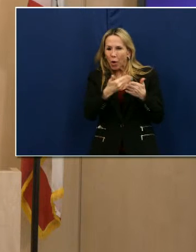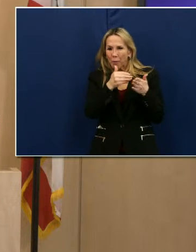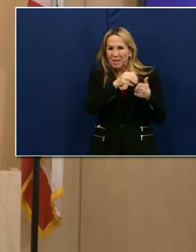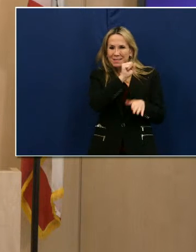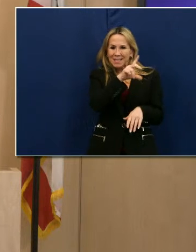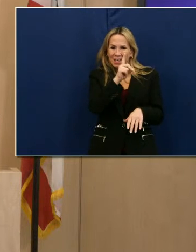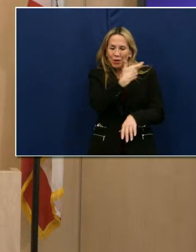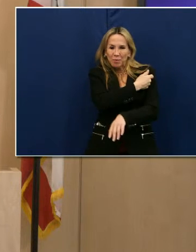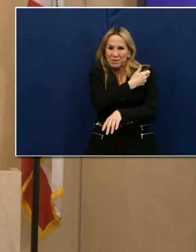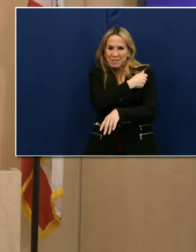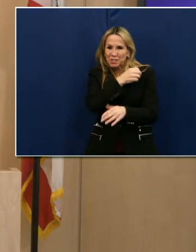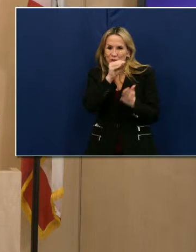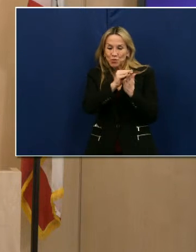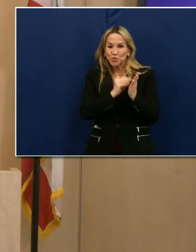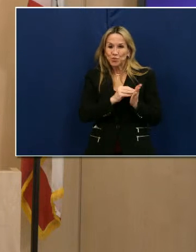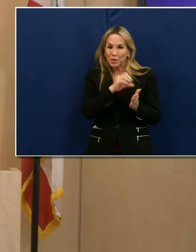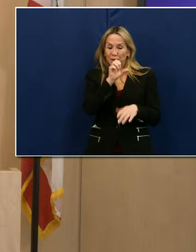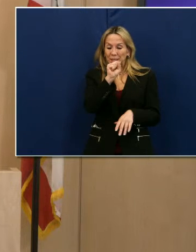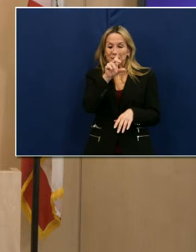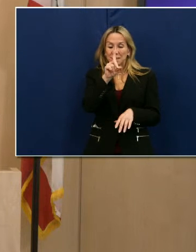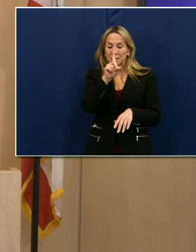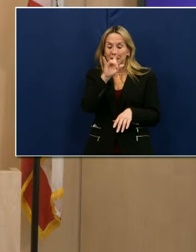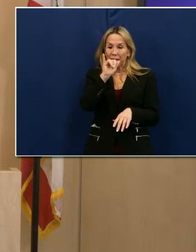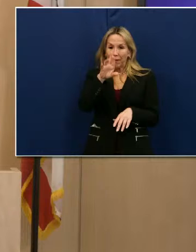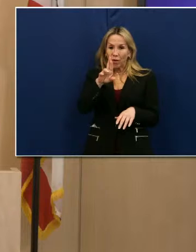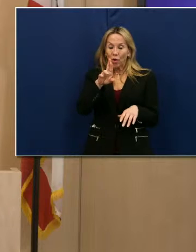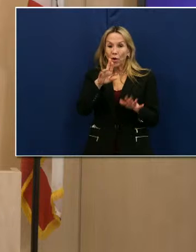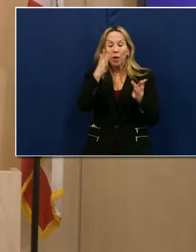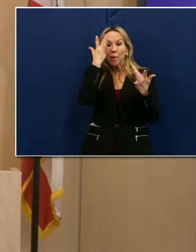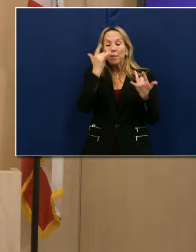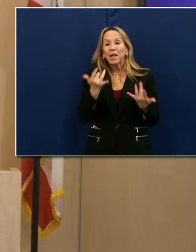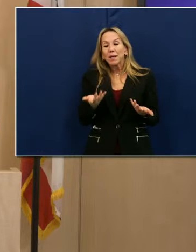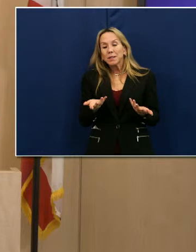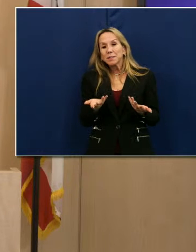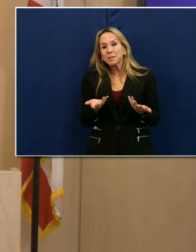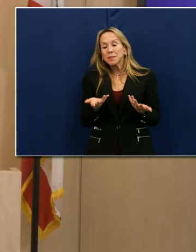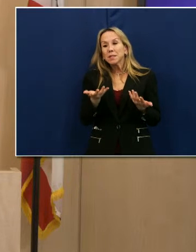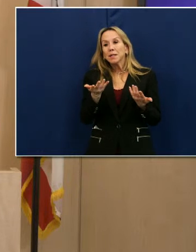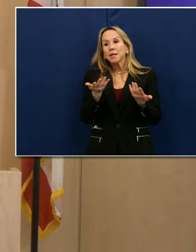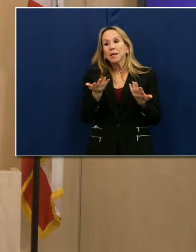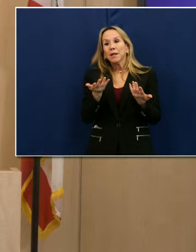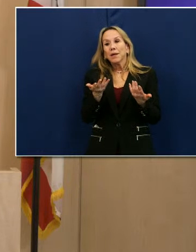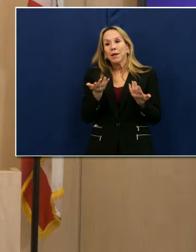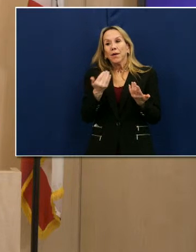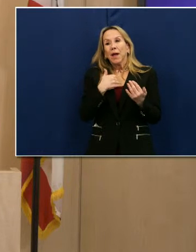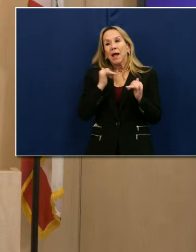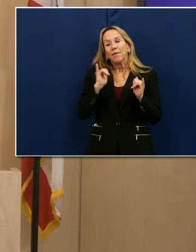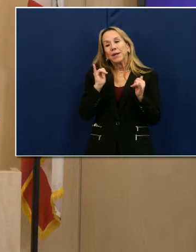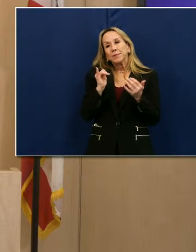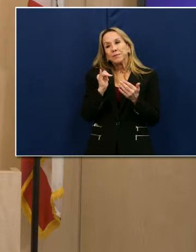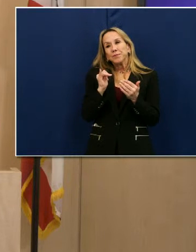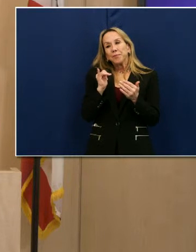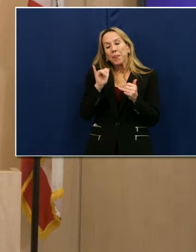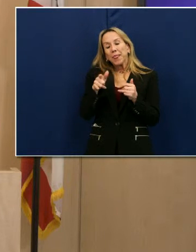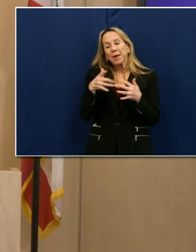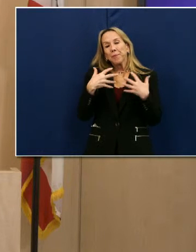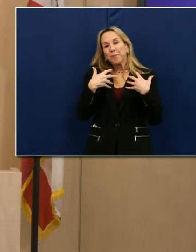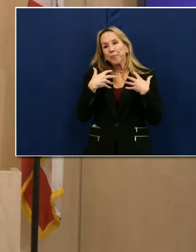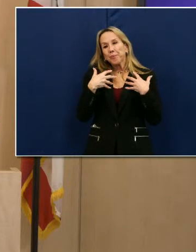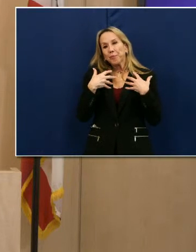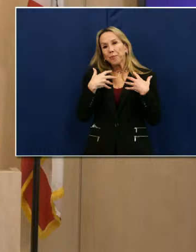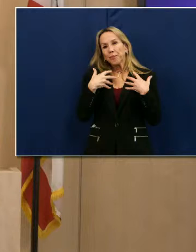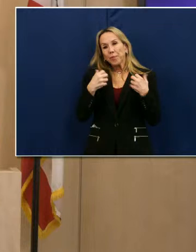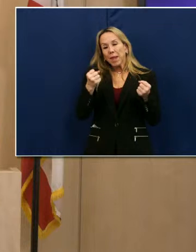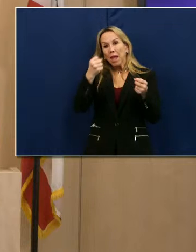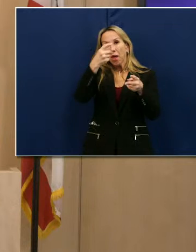all have any of the minimal side effects. So healthcare systems are vaccinating